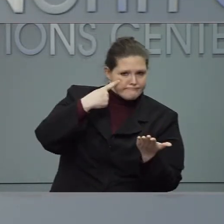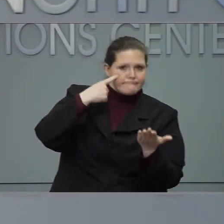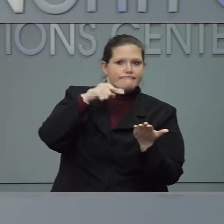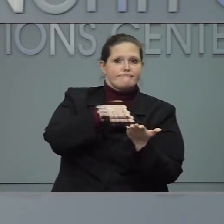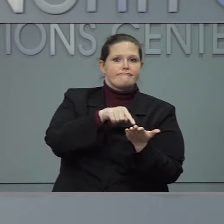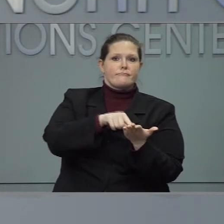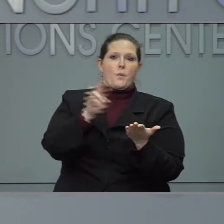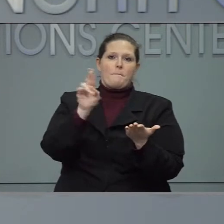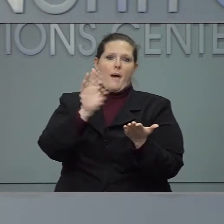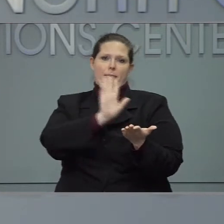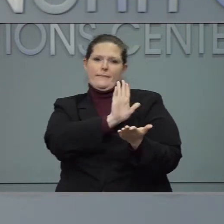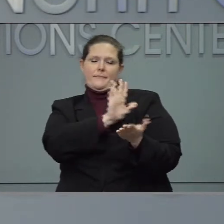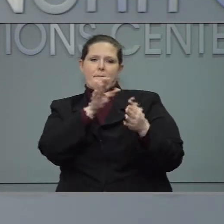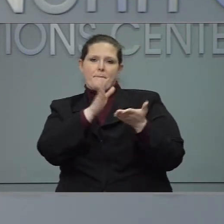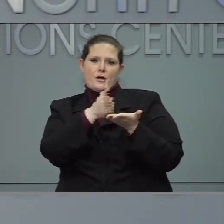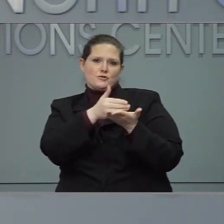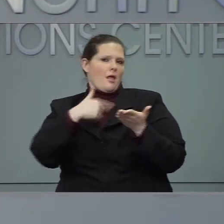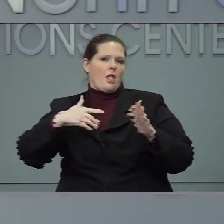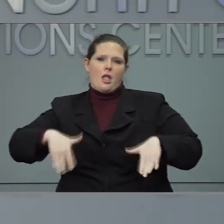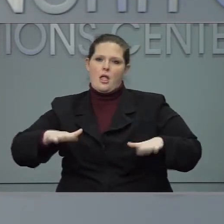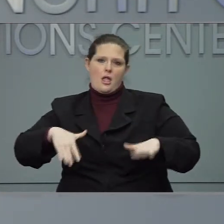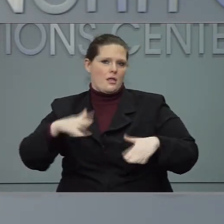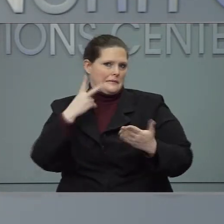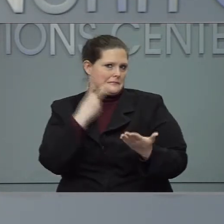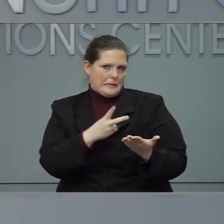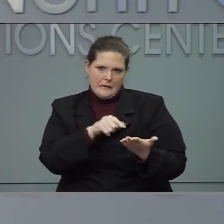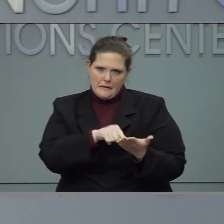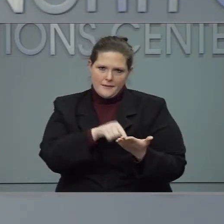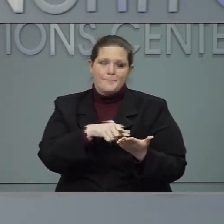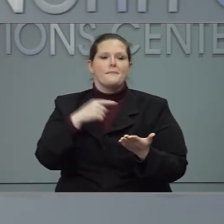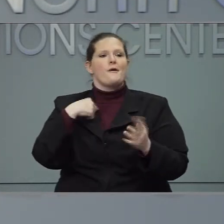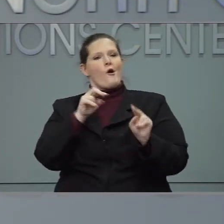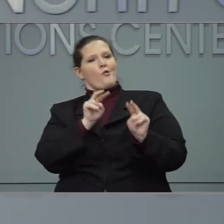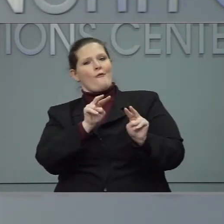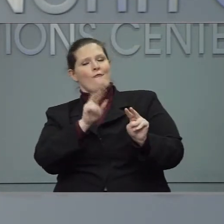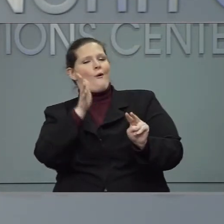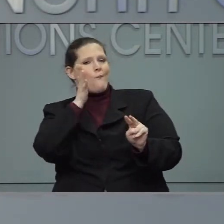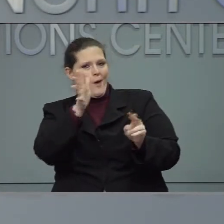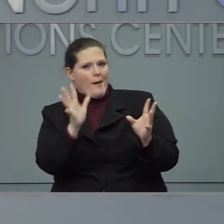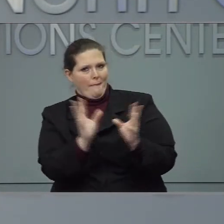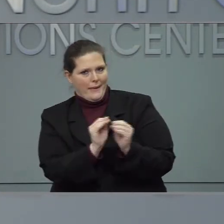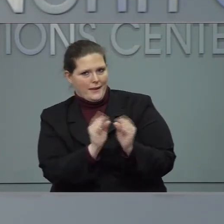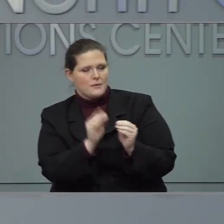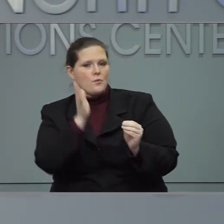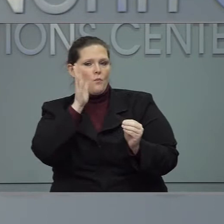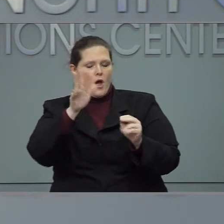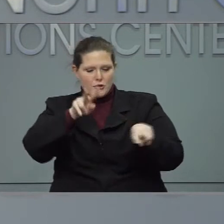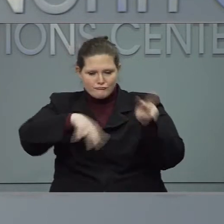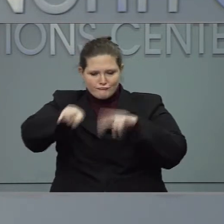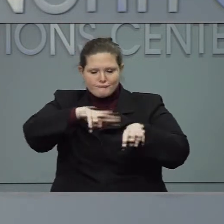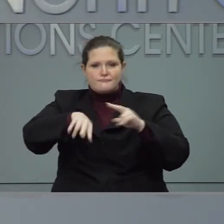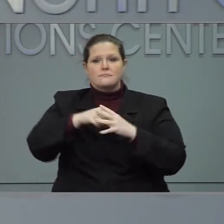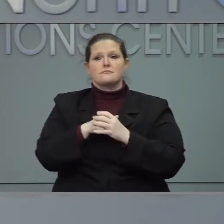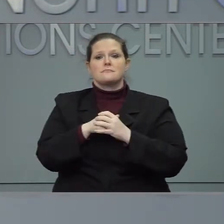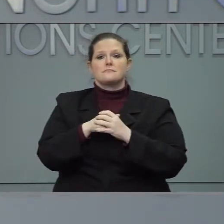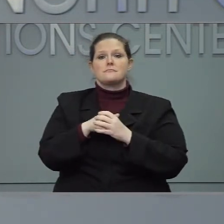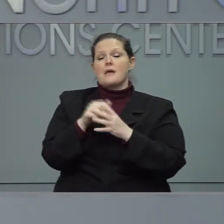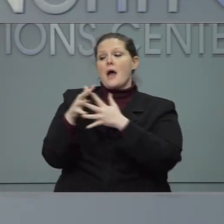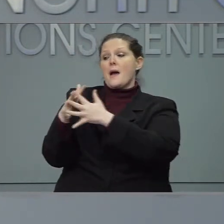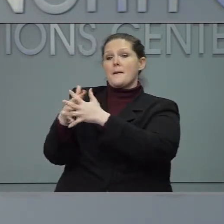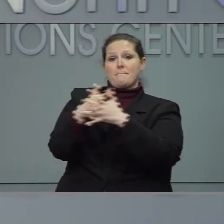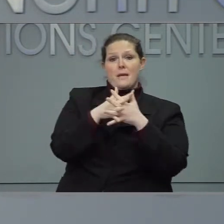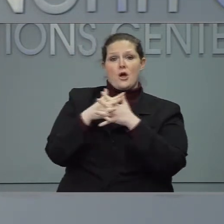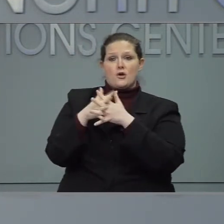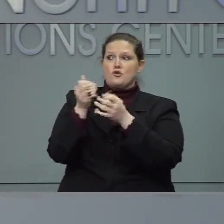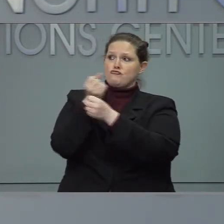these discussions. We have a lot to work with. We've got the American Rescue Plan funds that are coming